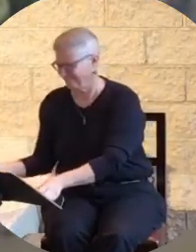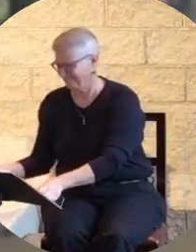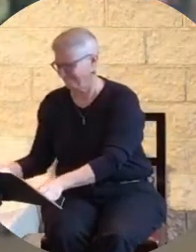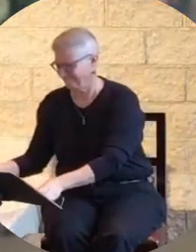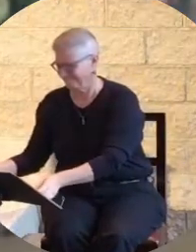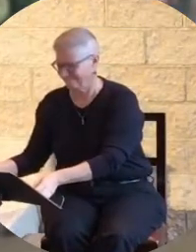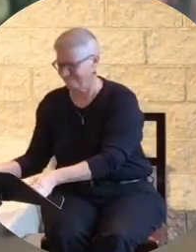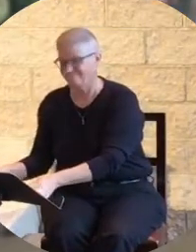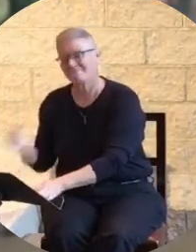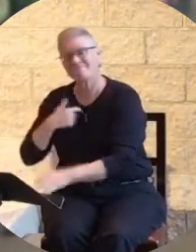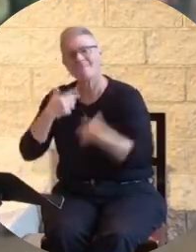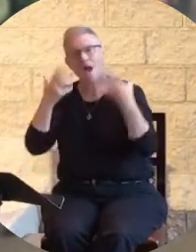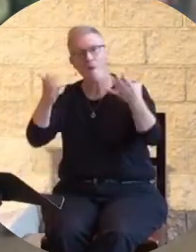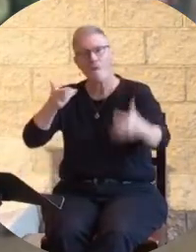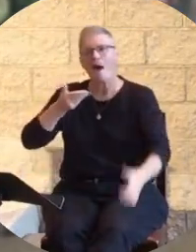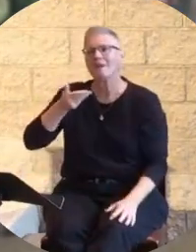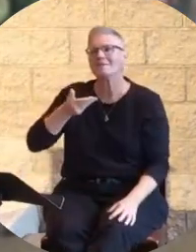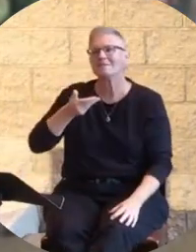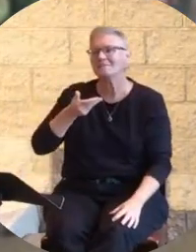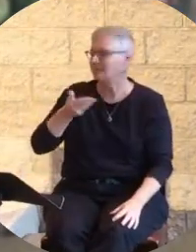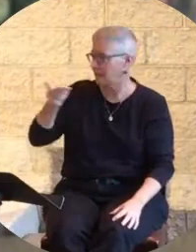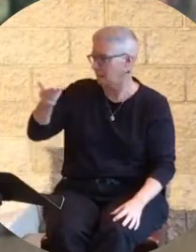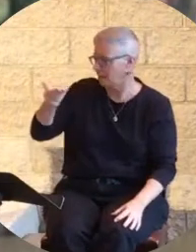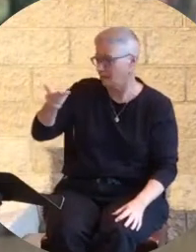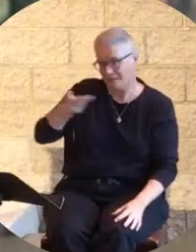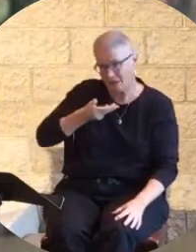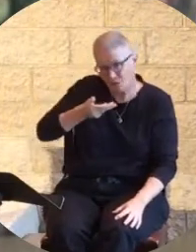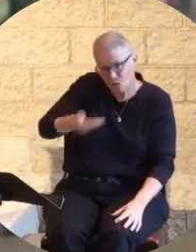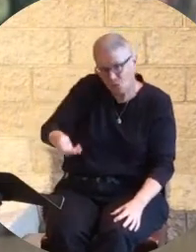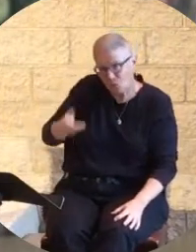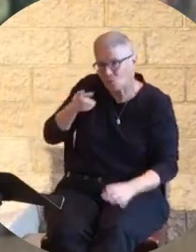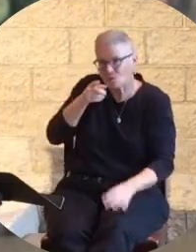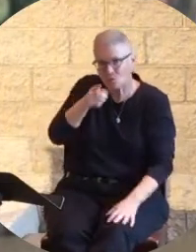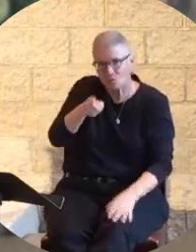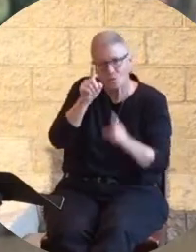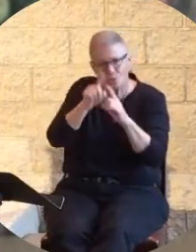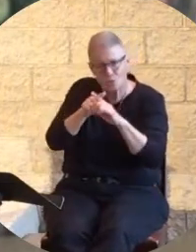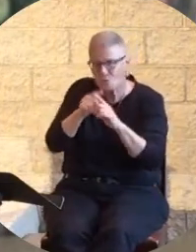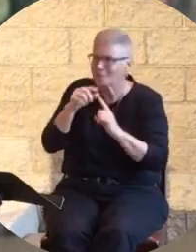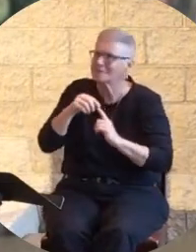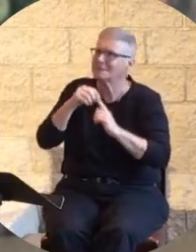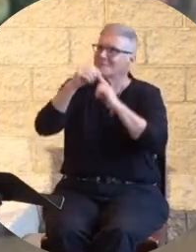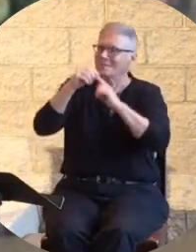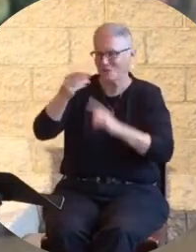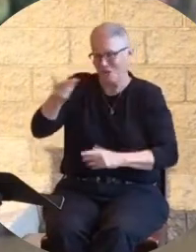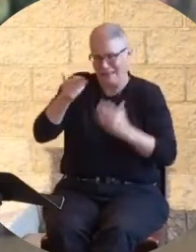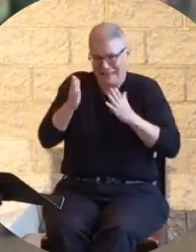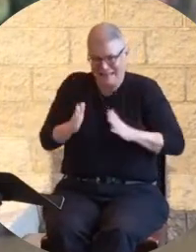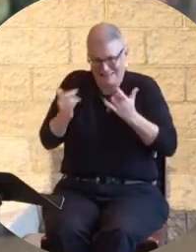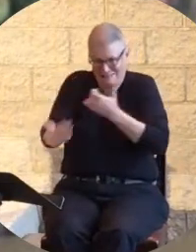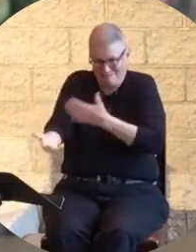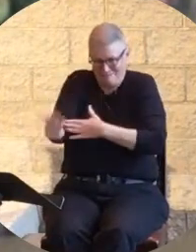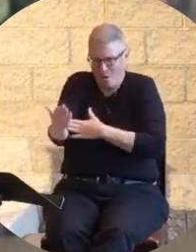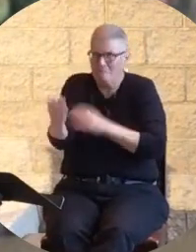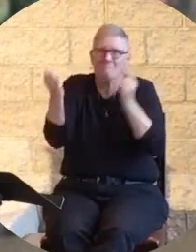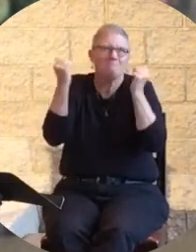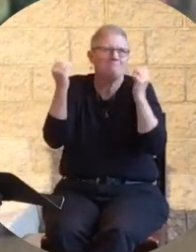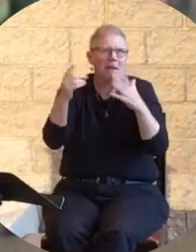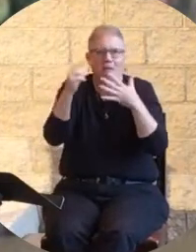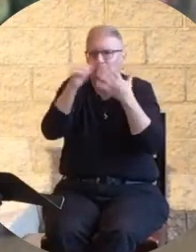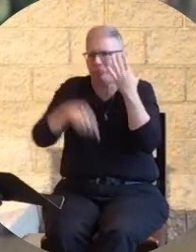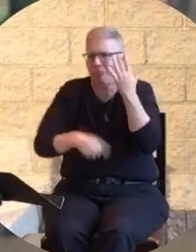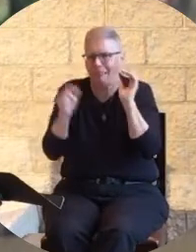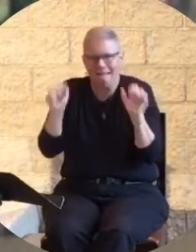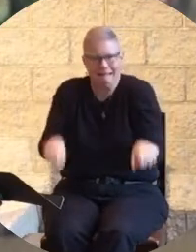I would like to introduce you to our very special guest this morning. Oh my gosh, there's so many things to say. We could be here until 3 o'clock, but I'll try to be